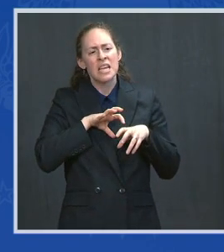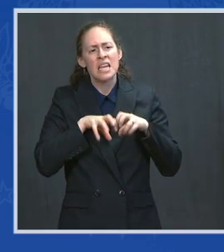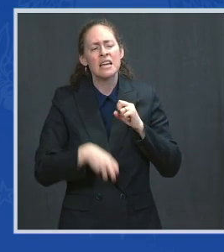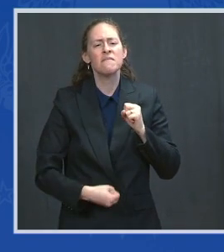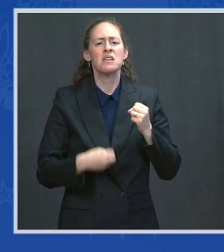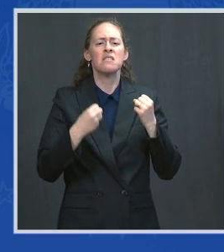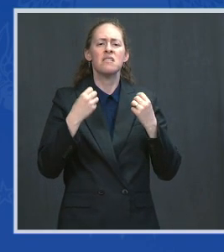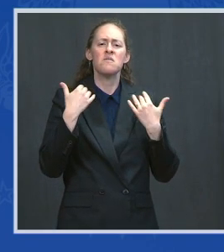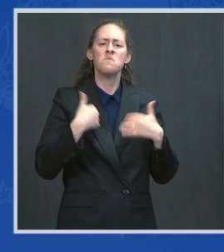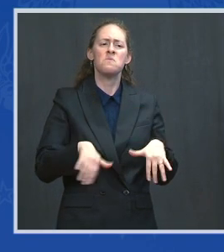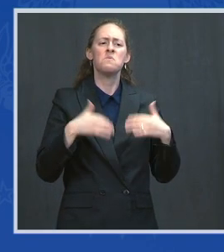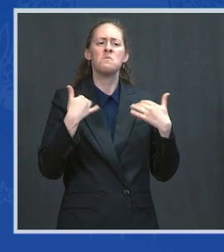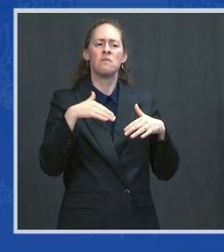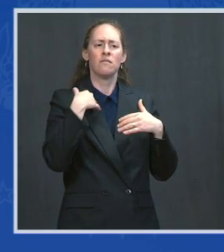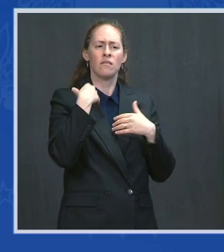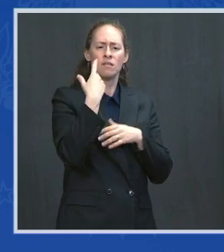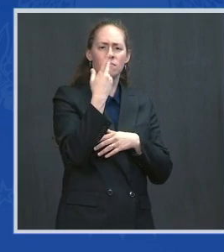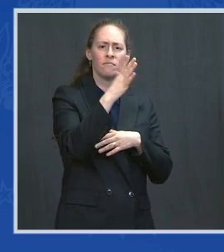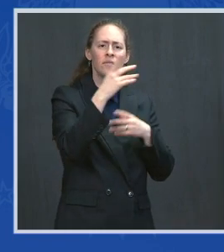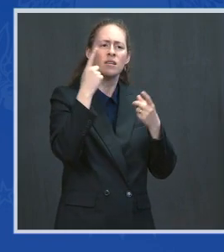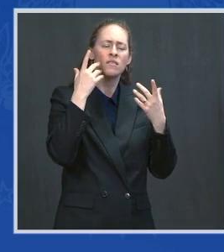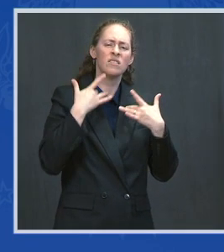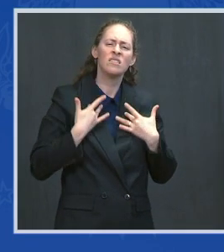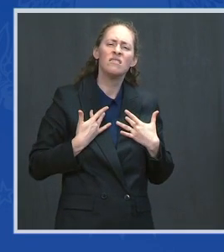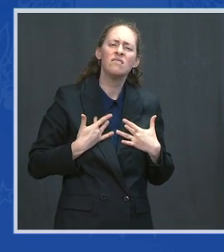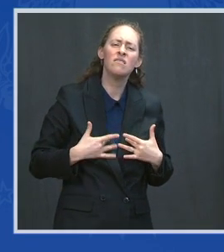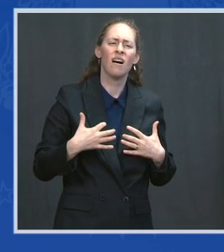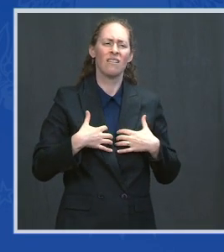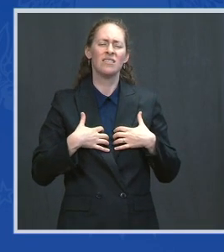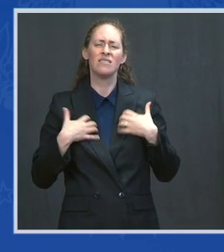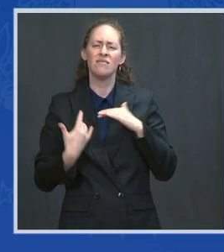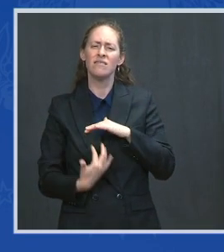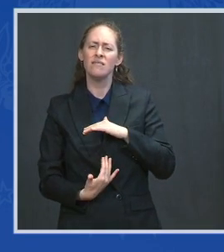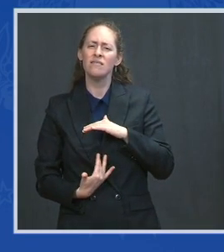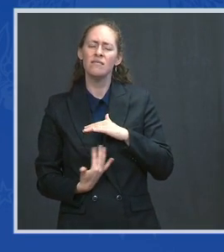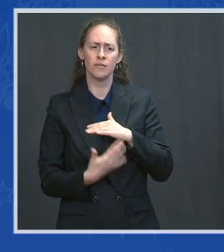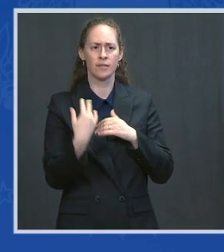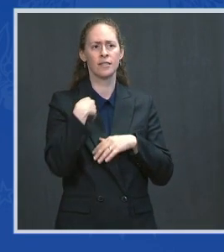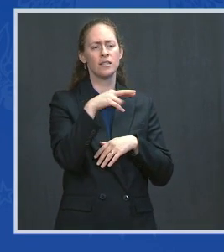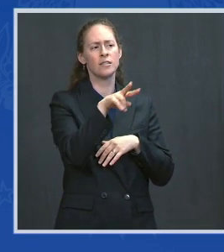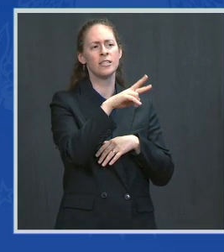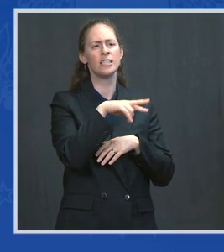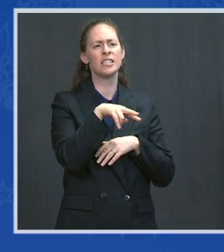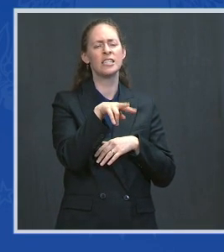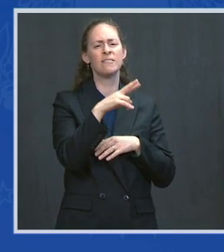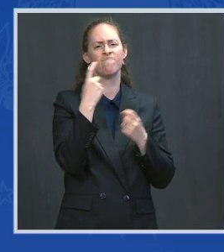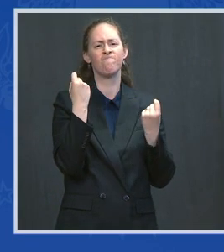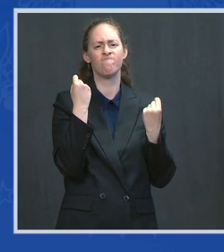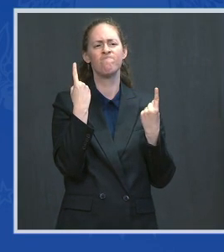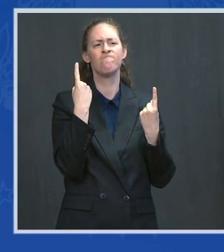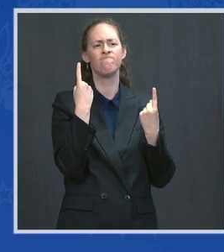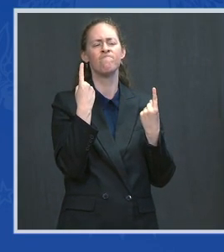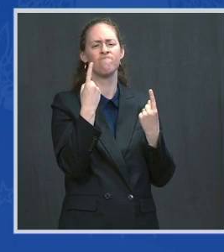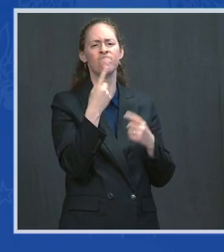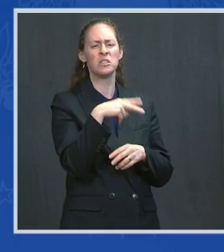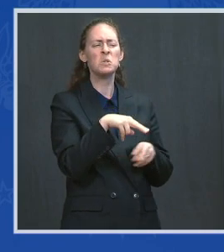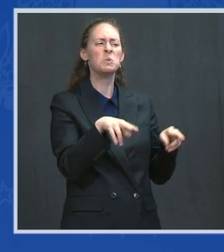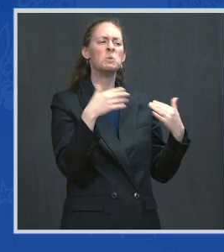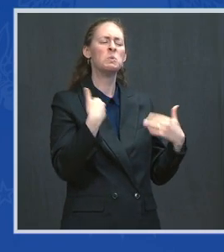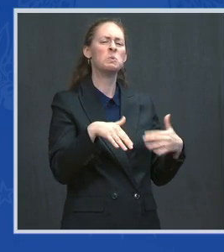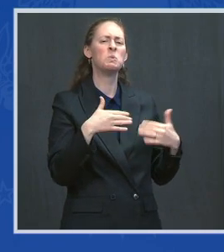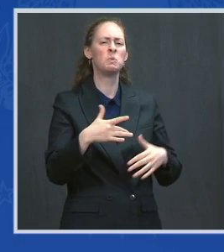fear, anger, and all that existed in the community, and the feelings were about those feelings that they